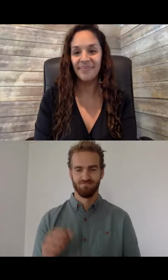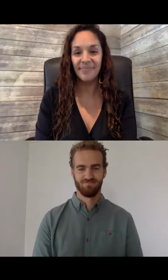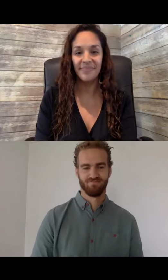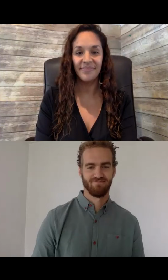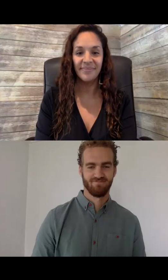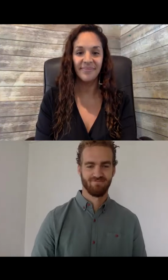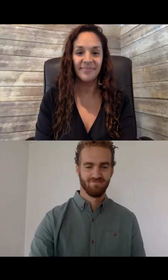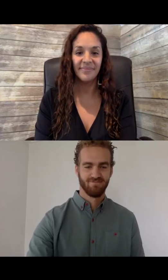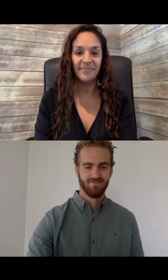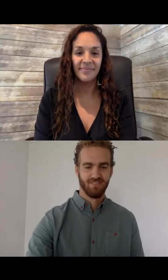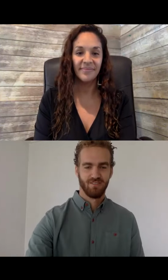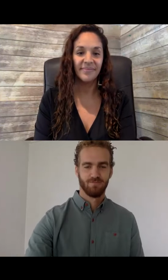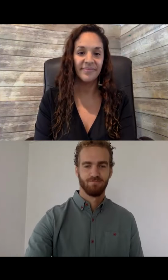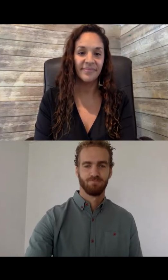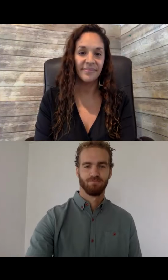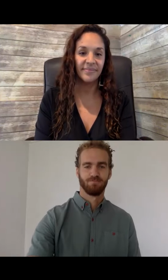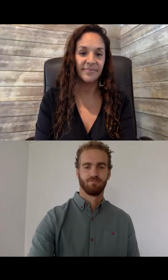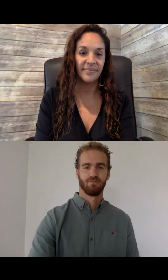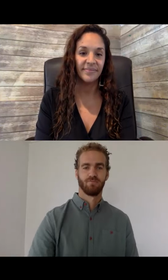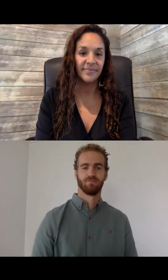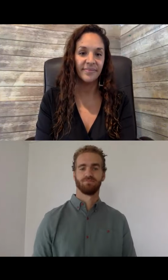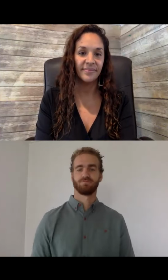students are feeling included.